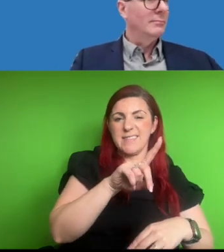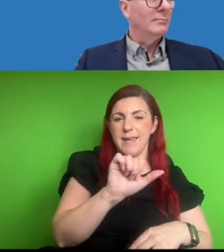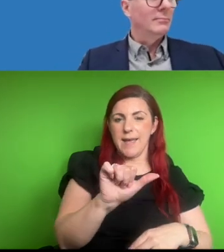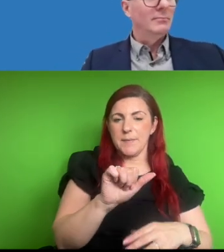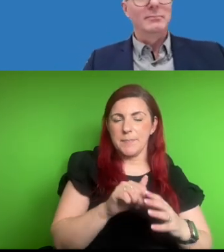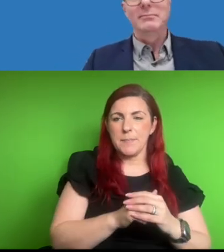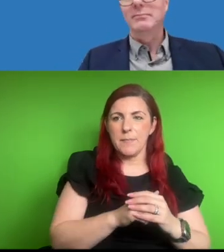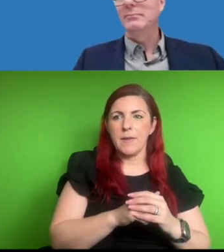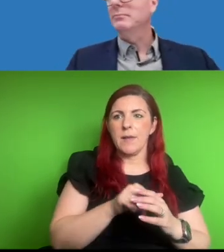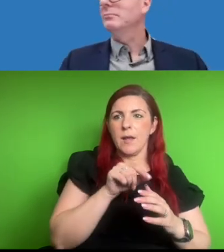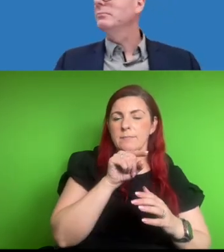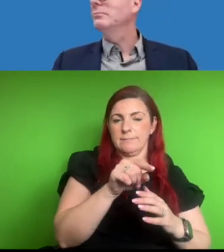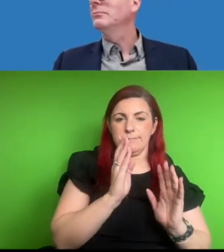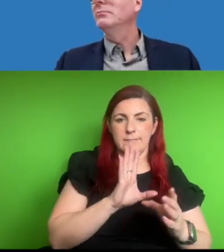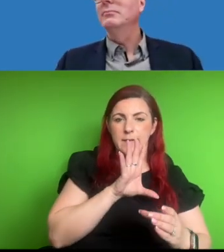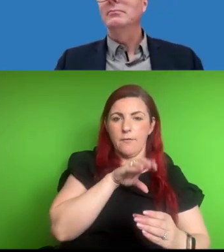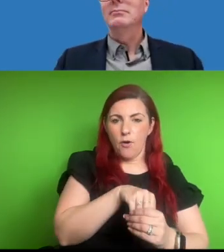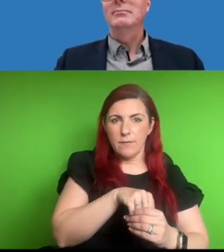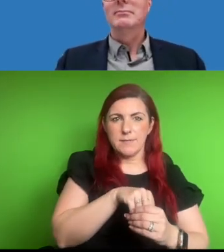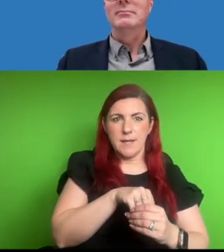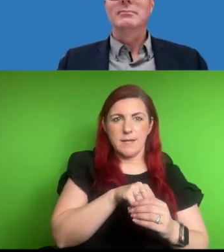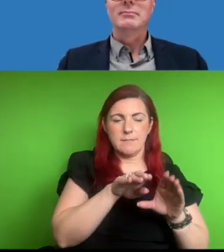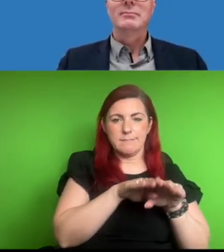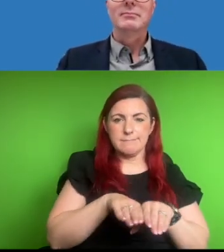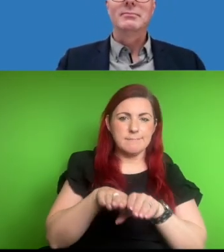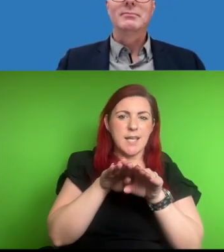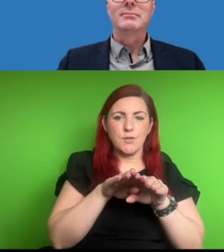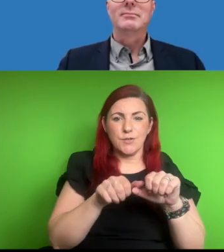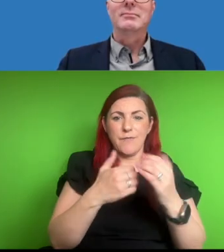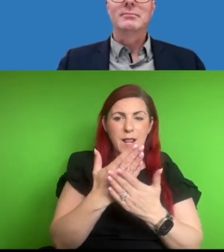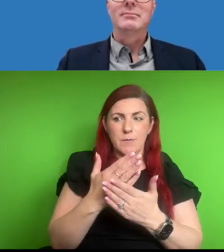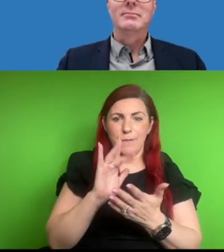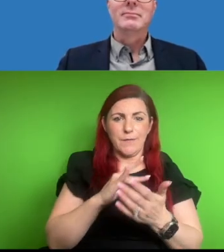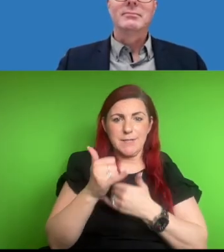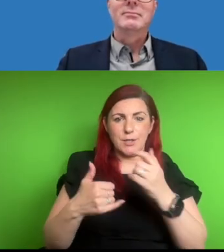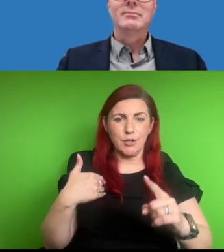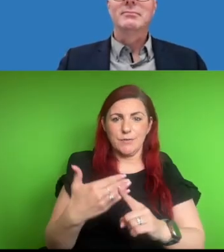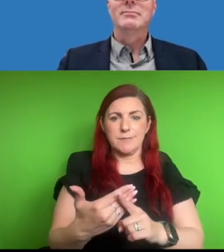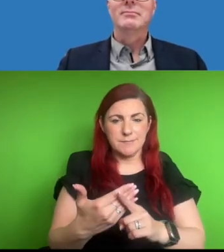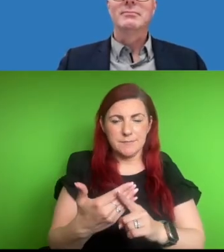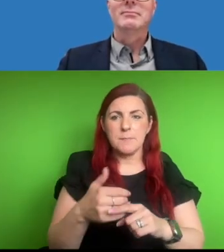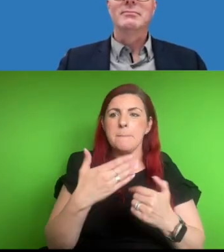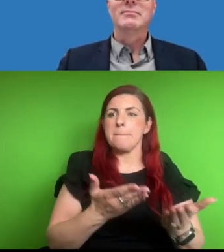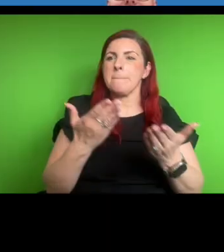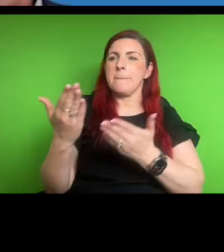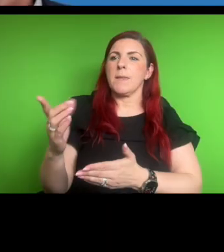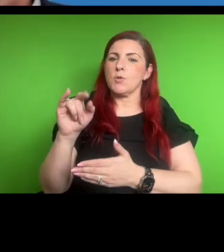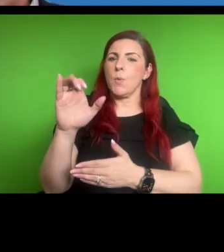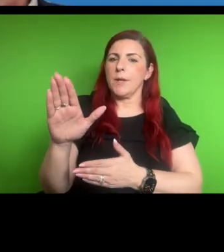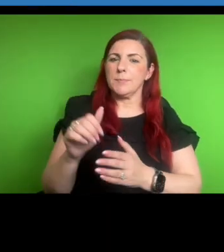standards development for over 15 years. So I will now hand you over to Donal. Thank you, Donal.